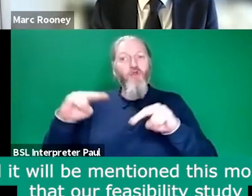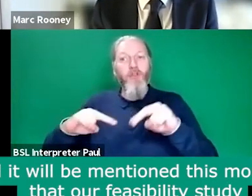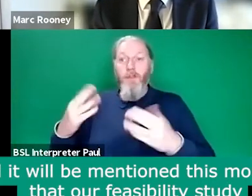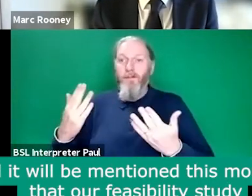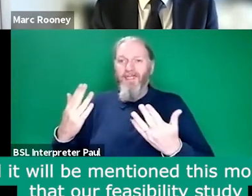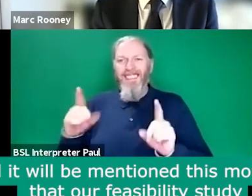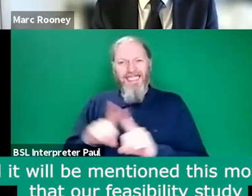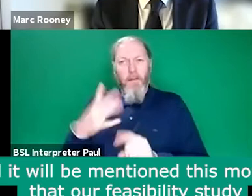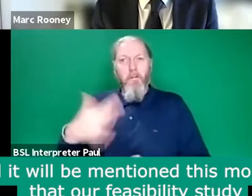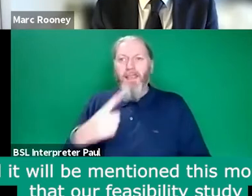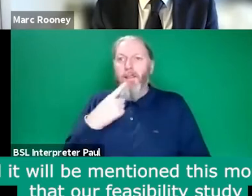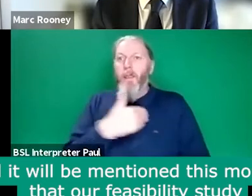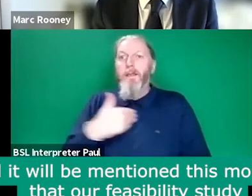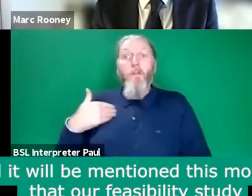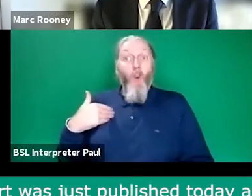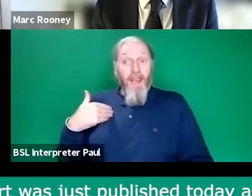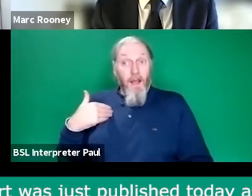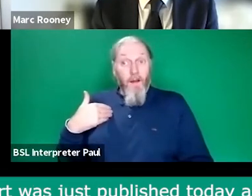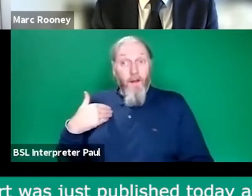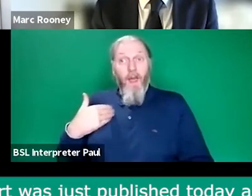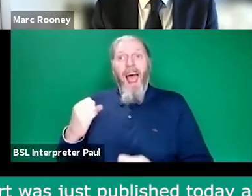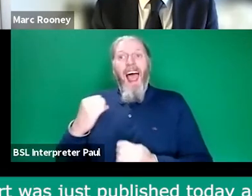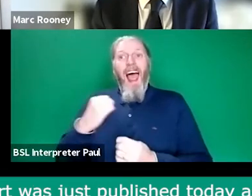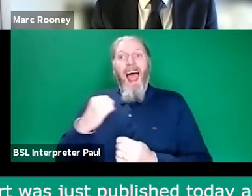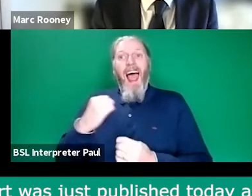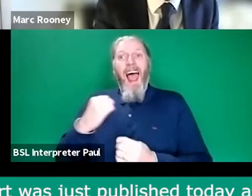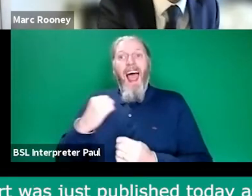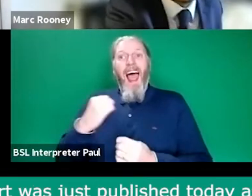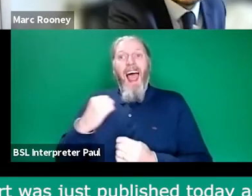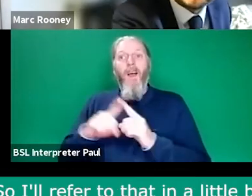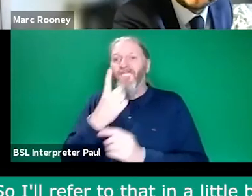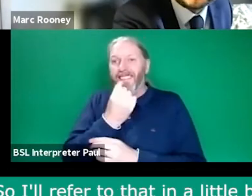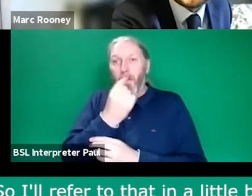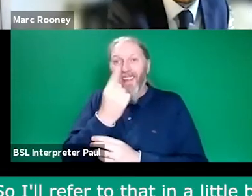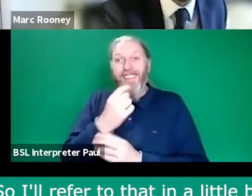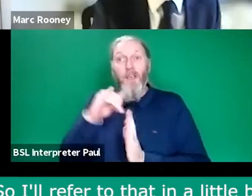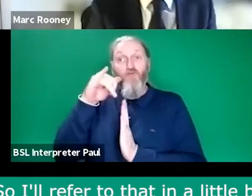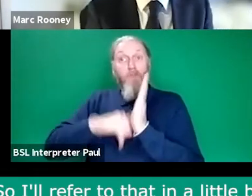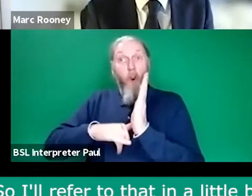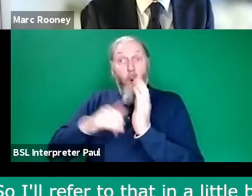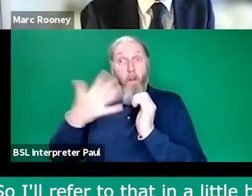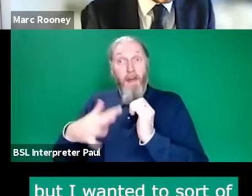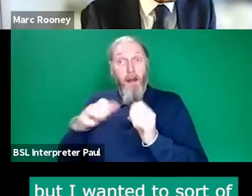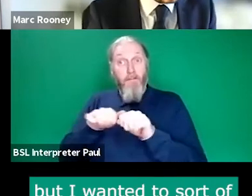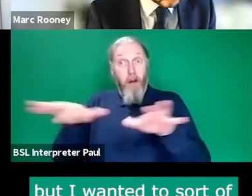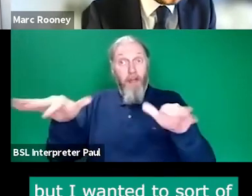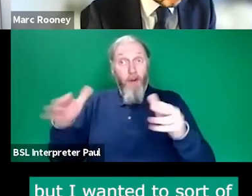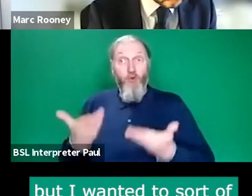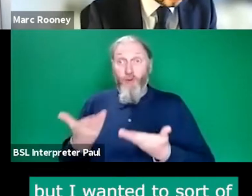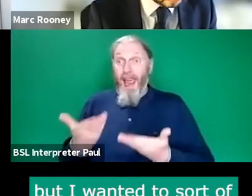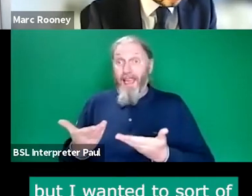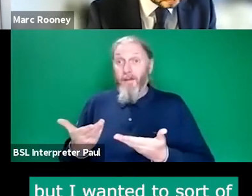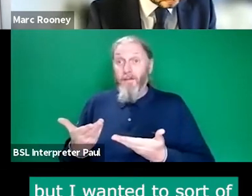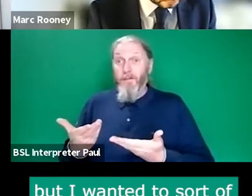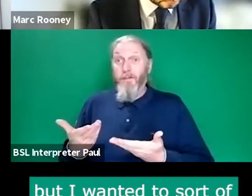morning that our feasibility study report was just published today as well. So I'll refer to that a little bit. But I wanted to